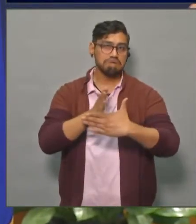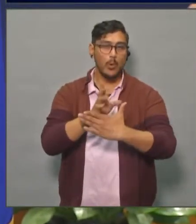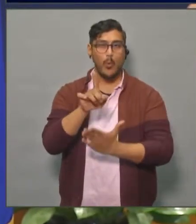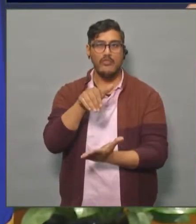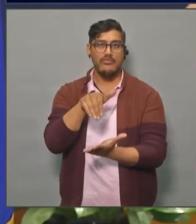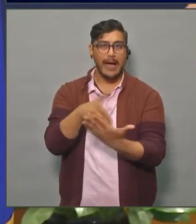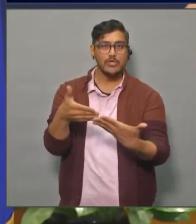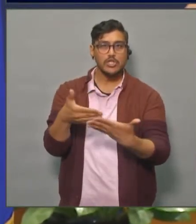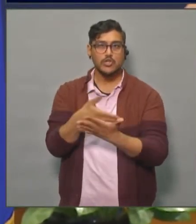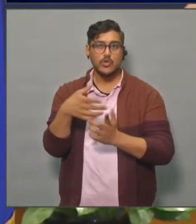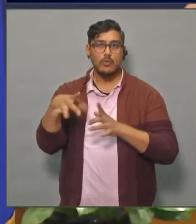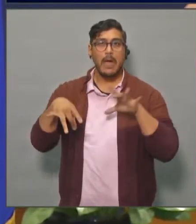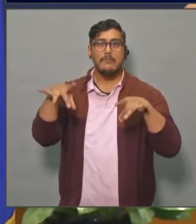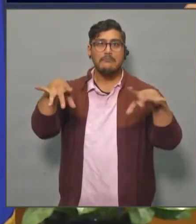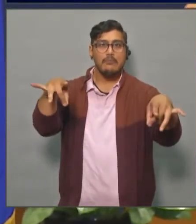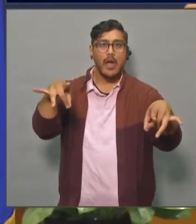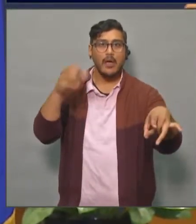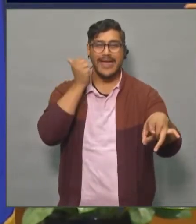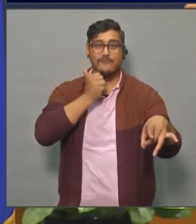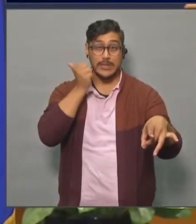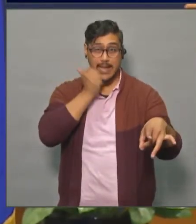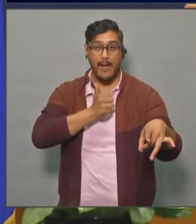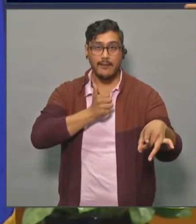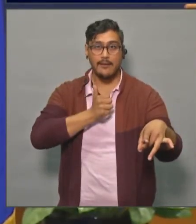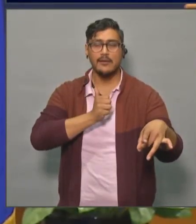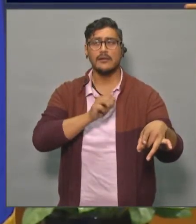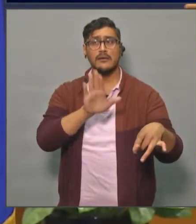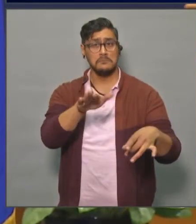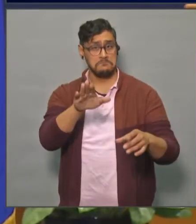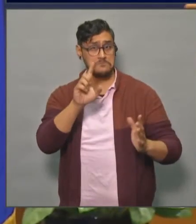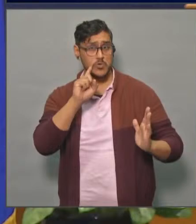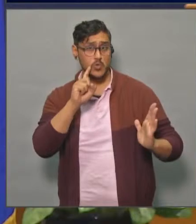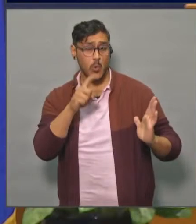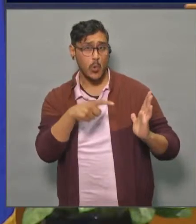1,000 new cases every day. You'll notice in our